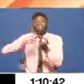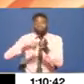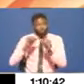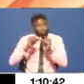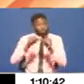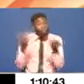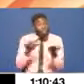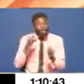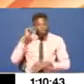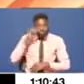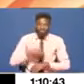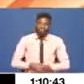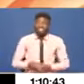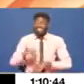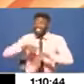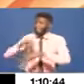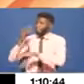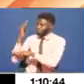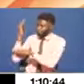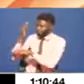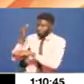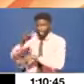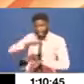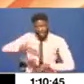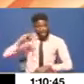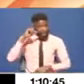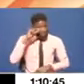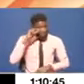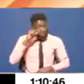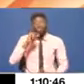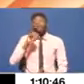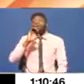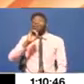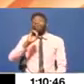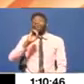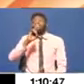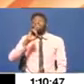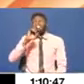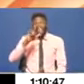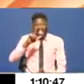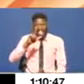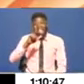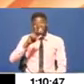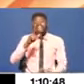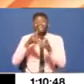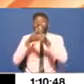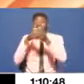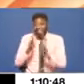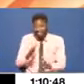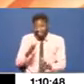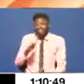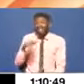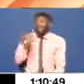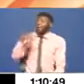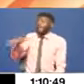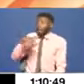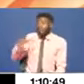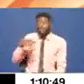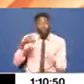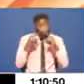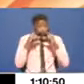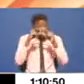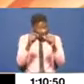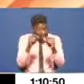with disabilities in Mombasa, the Orange Disability League coordinator Ramla Said, the disabled